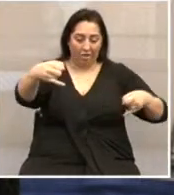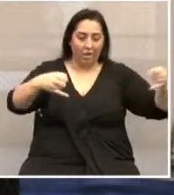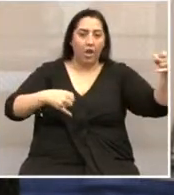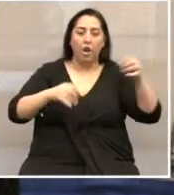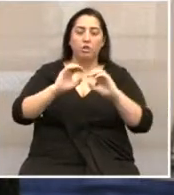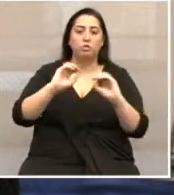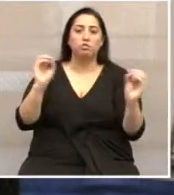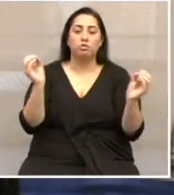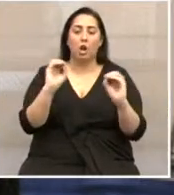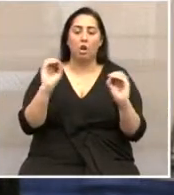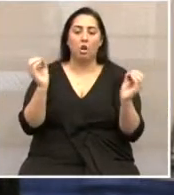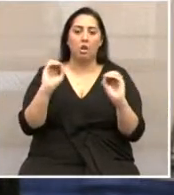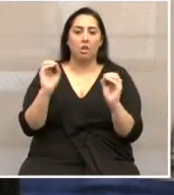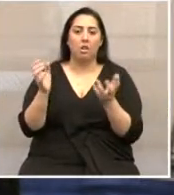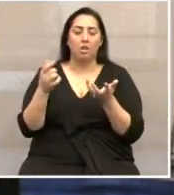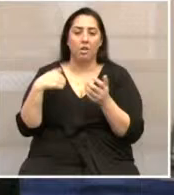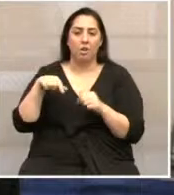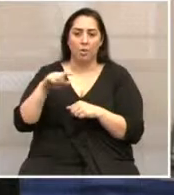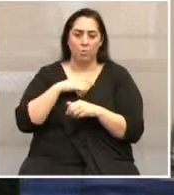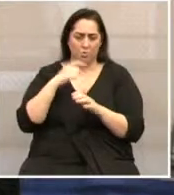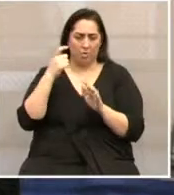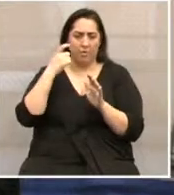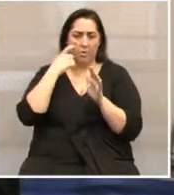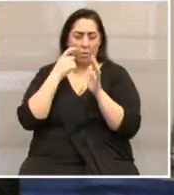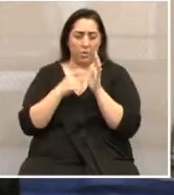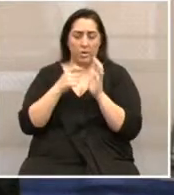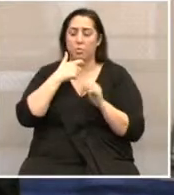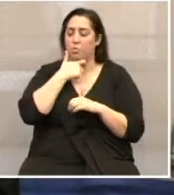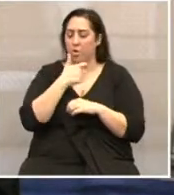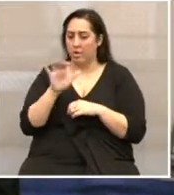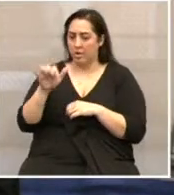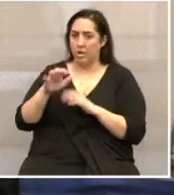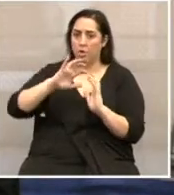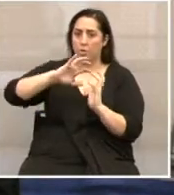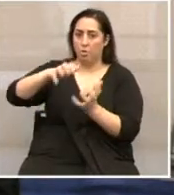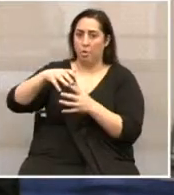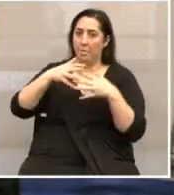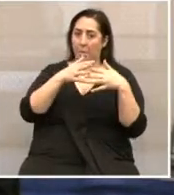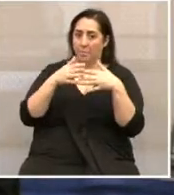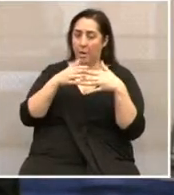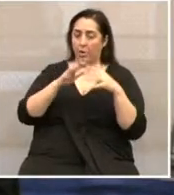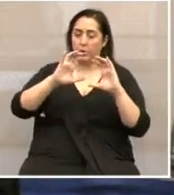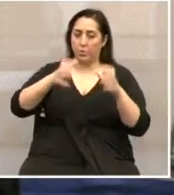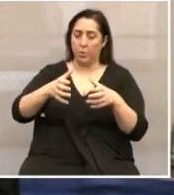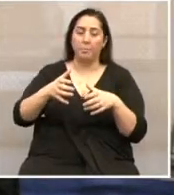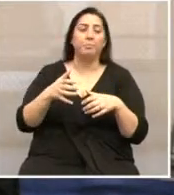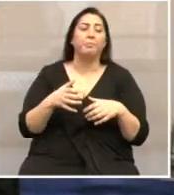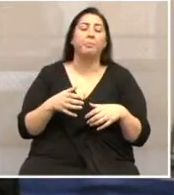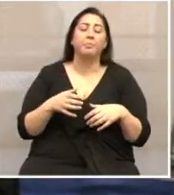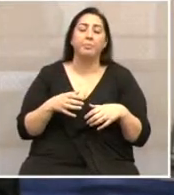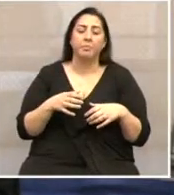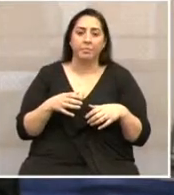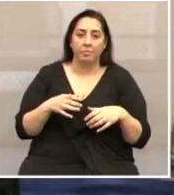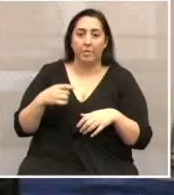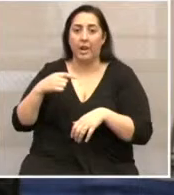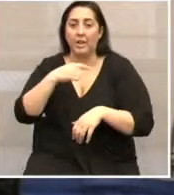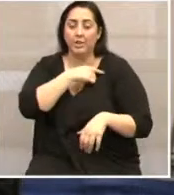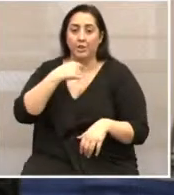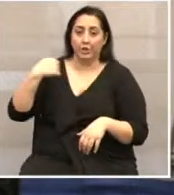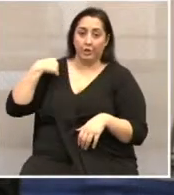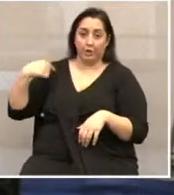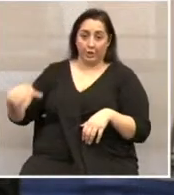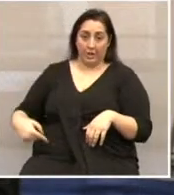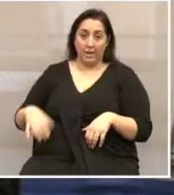monitoring as part of the Global Americans group that actually received a grant from the State Department is that China and